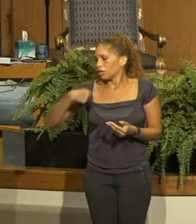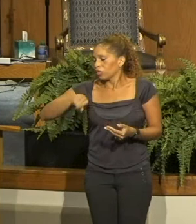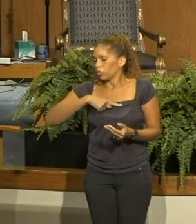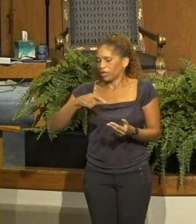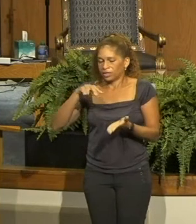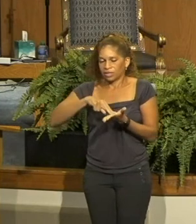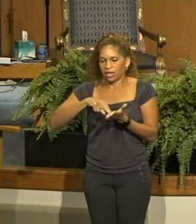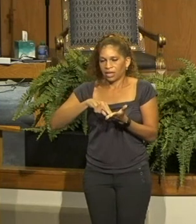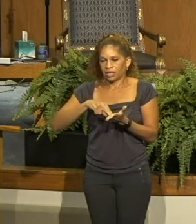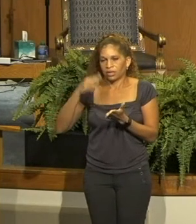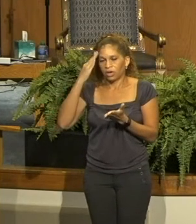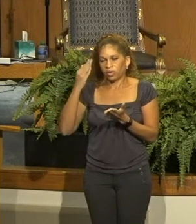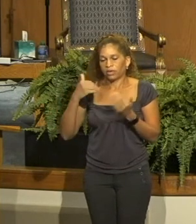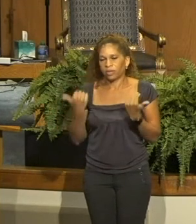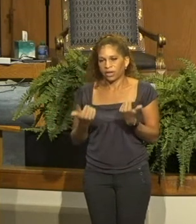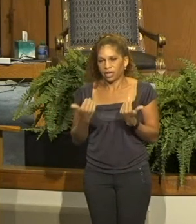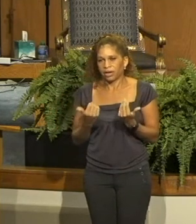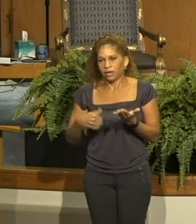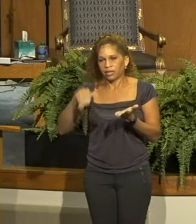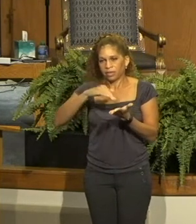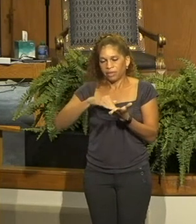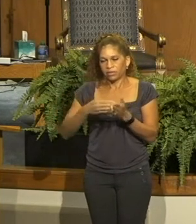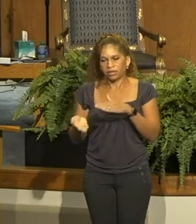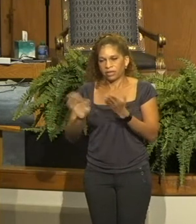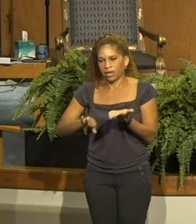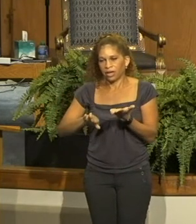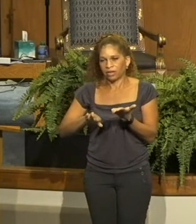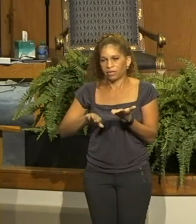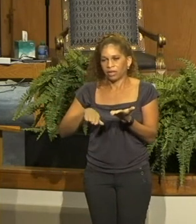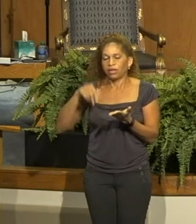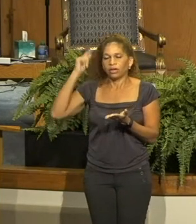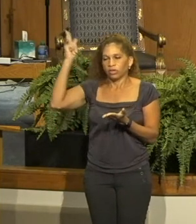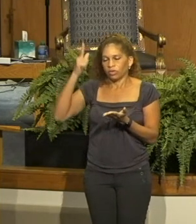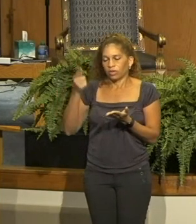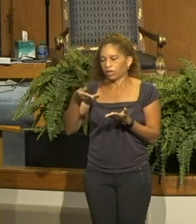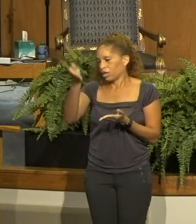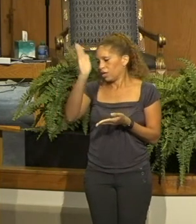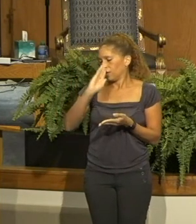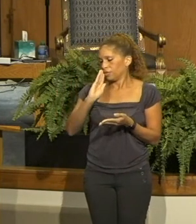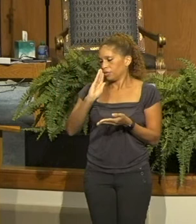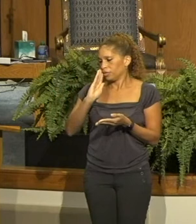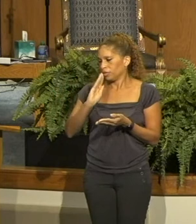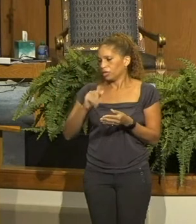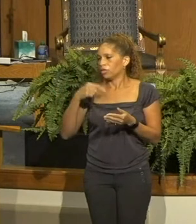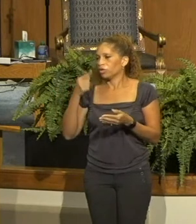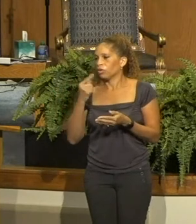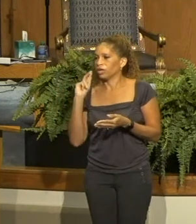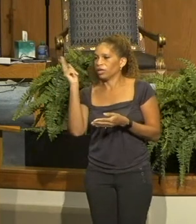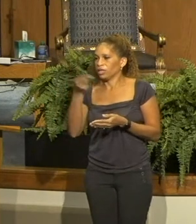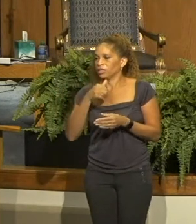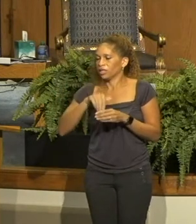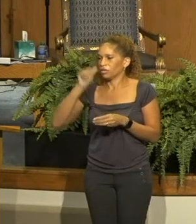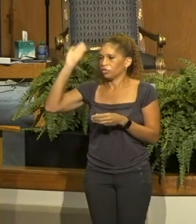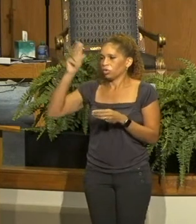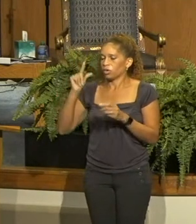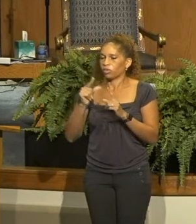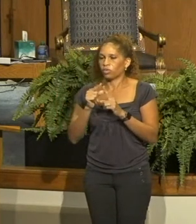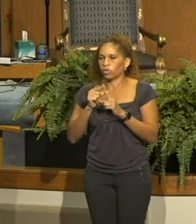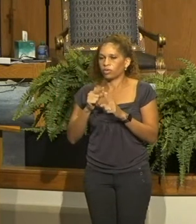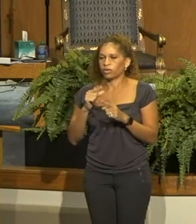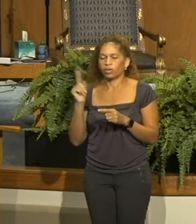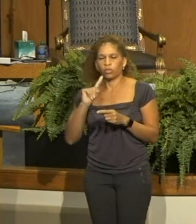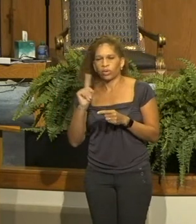in agreement right now that in the midst of death, you are still God. You told us in your word, O death, where is your